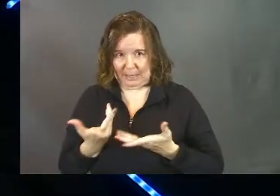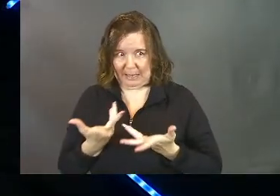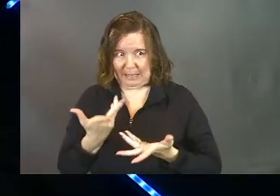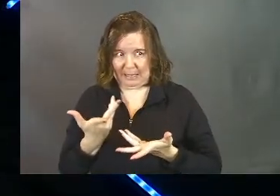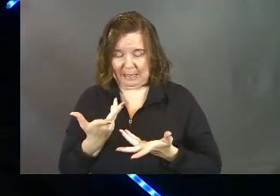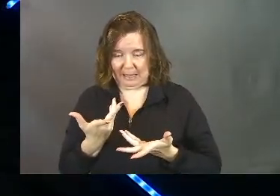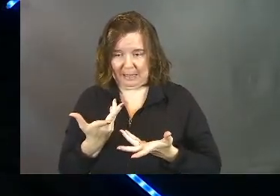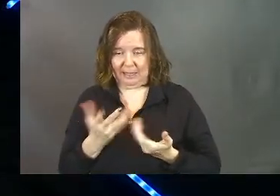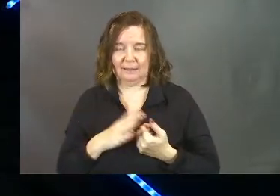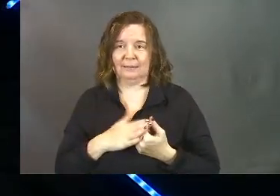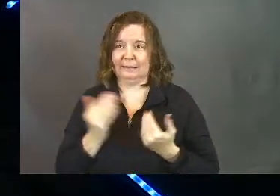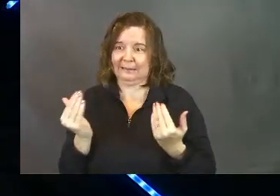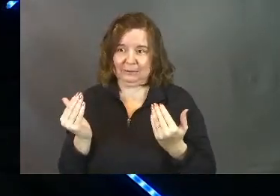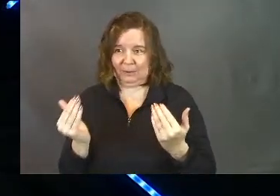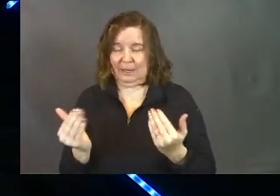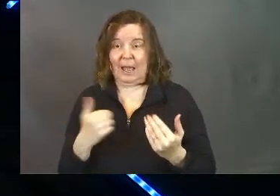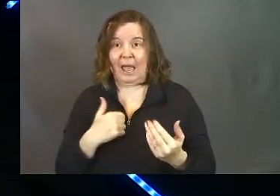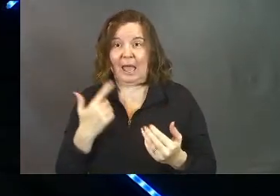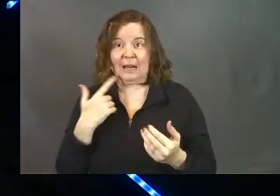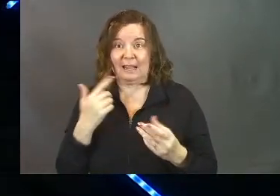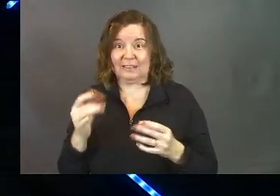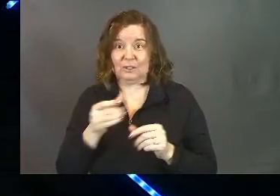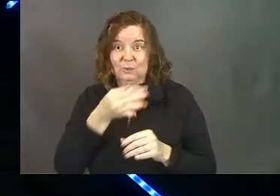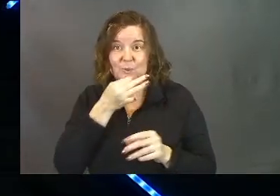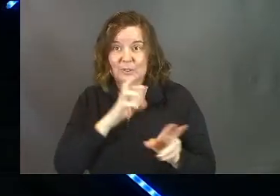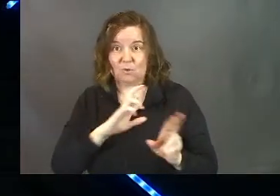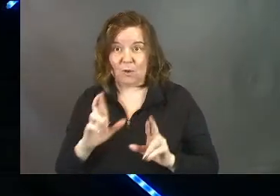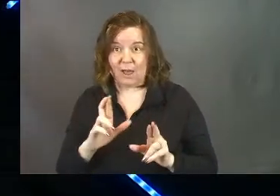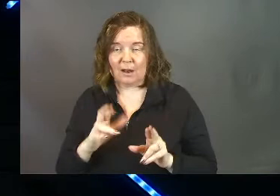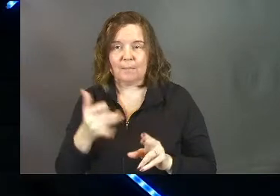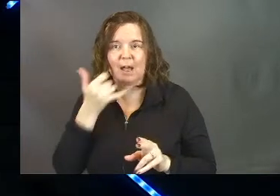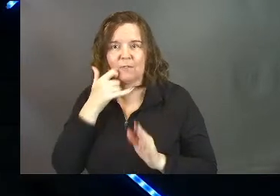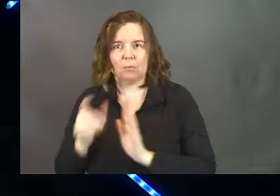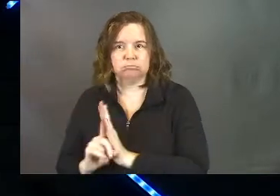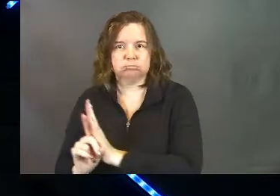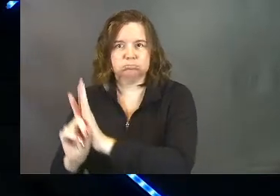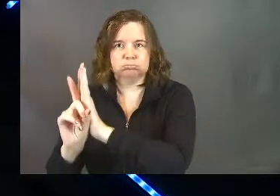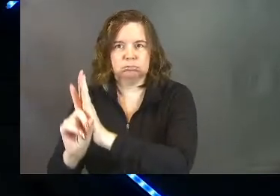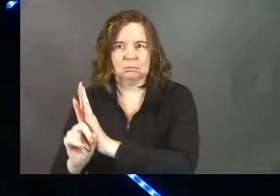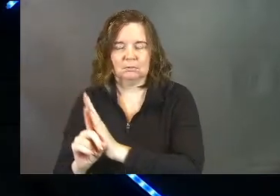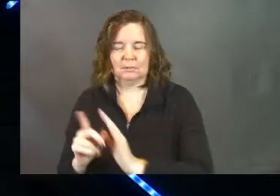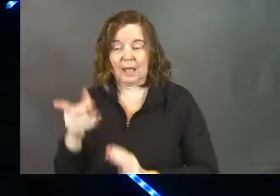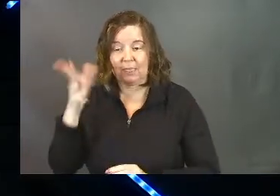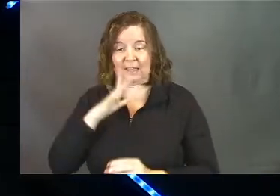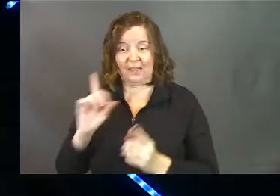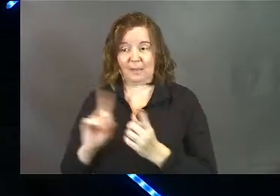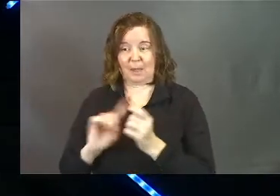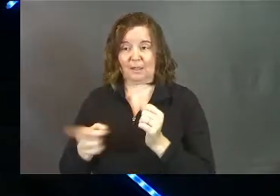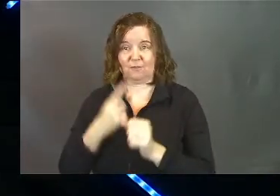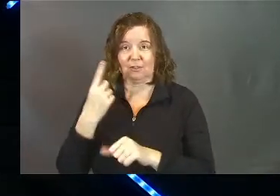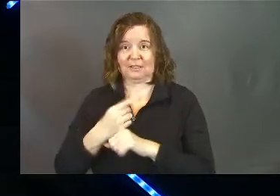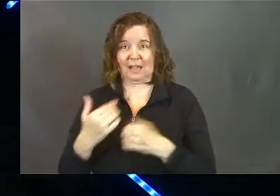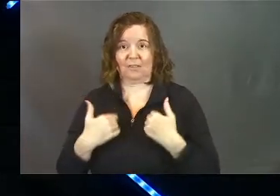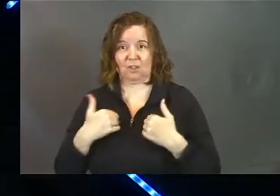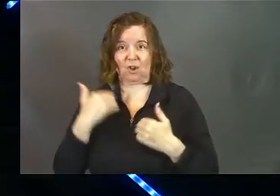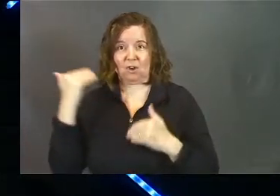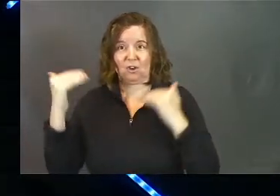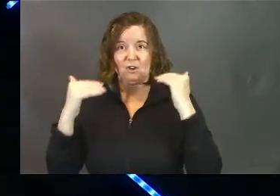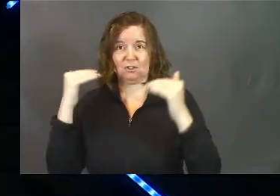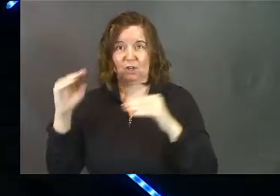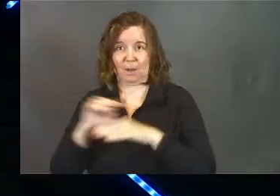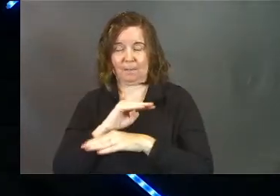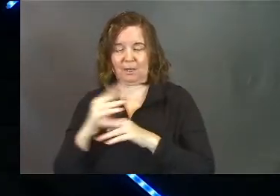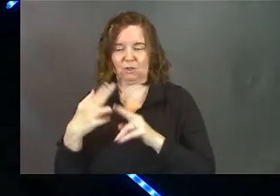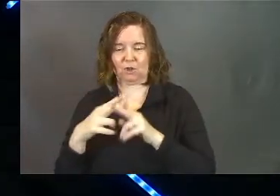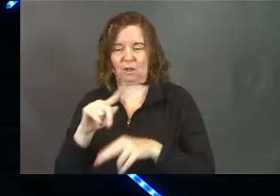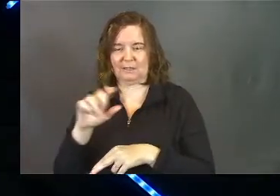like, okay, you know, here we go. And my phone rings right then. And this guy that I'd met my very first day at a young adult ministry called Zach got